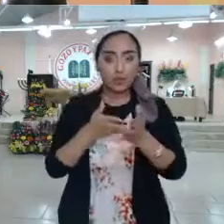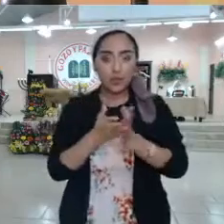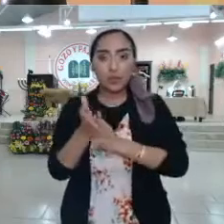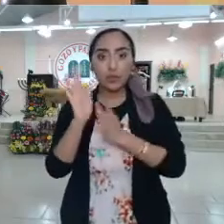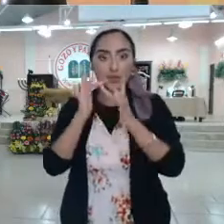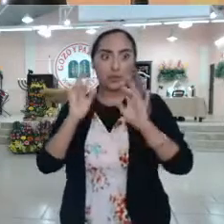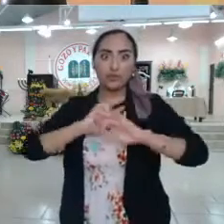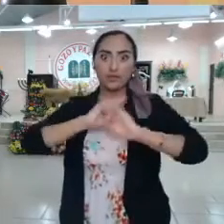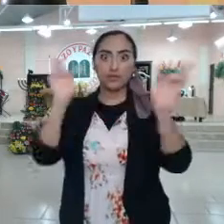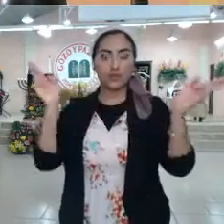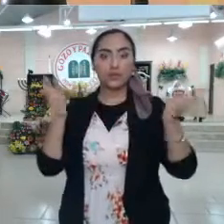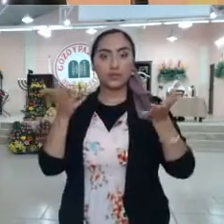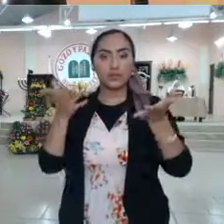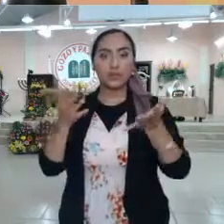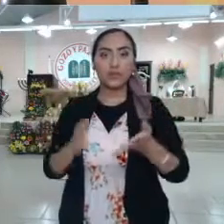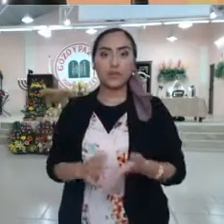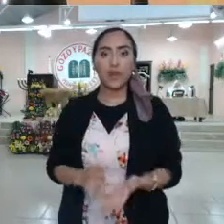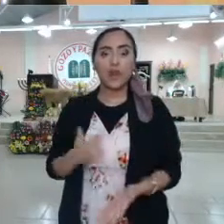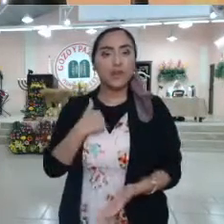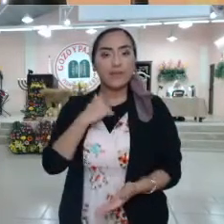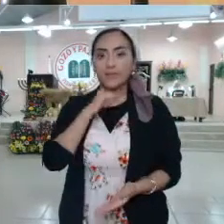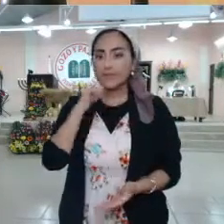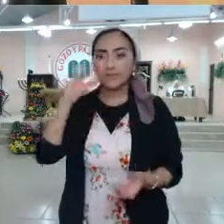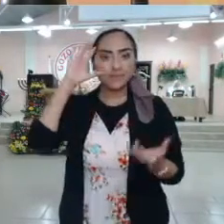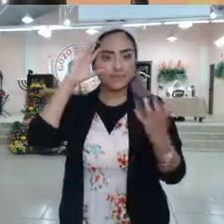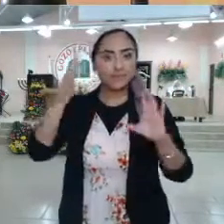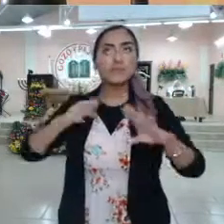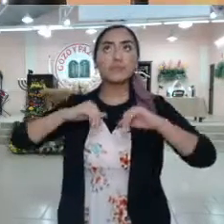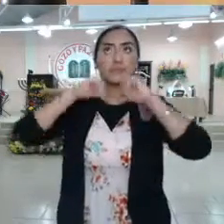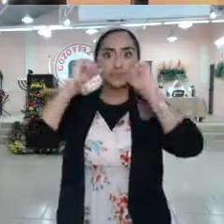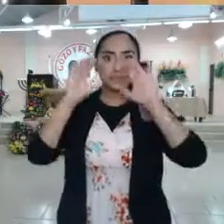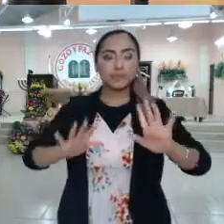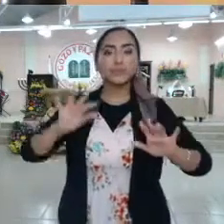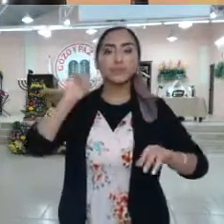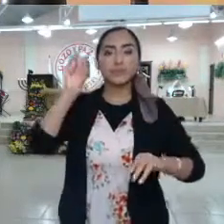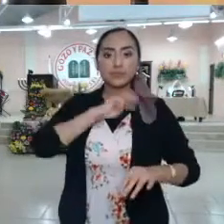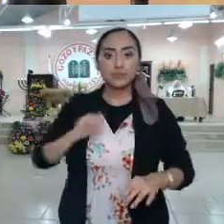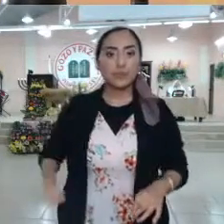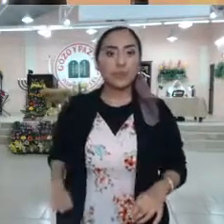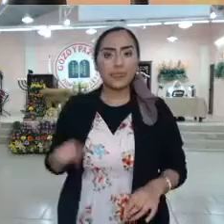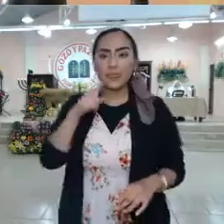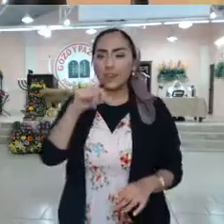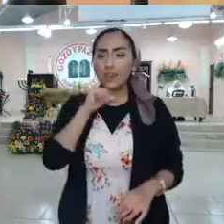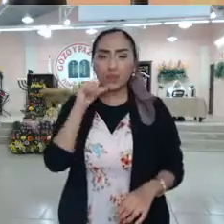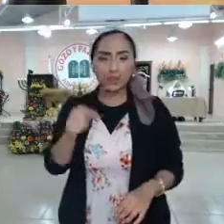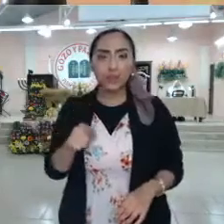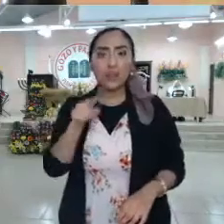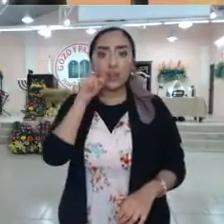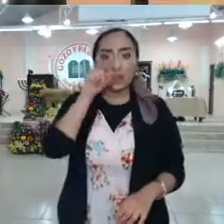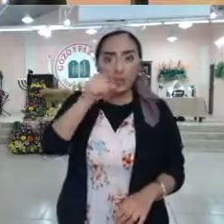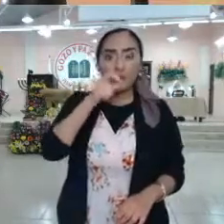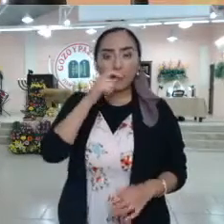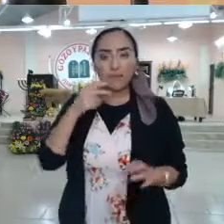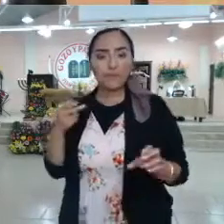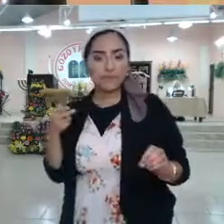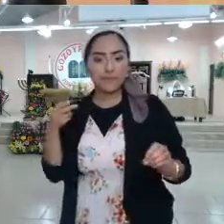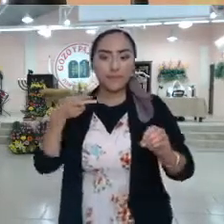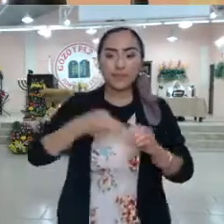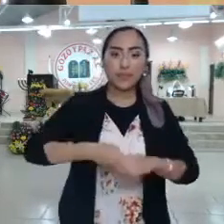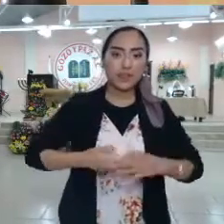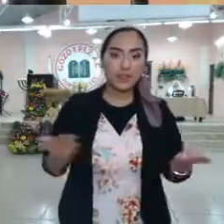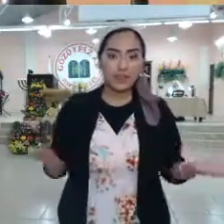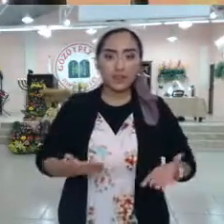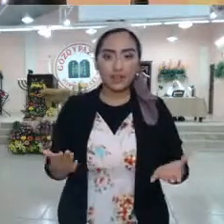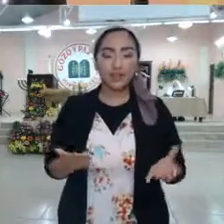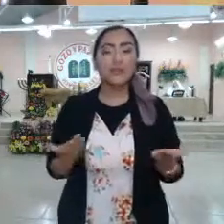to be hay. here, and through the internet it is. No estoy loco. I'm not Bendito crazy. es Yahshua Mashiach. Blessed Ni tú is Joshua tampoco. HaMashiach, and you are Tú not que te has crazy, unido a you la that you have visión. joined